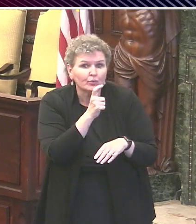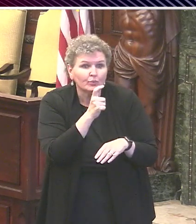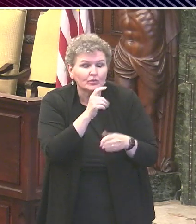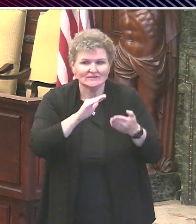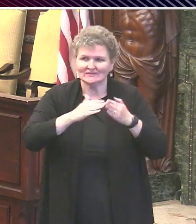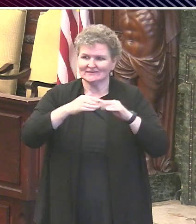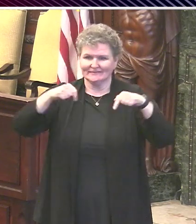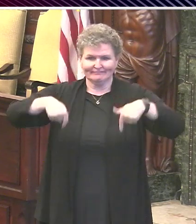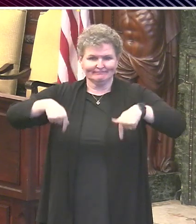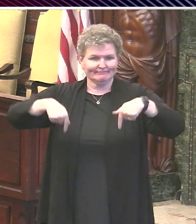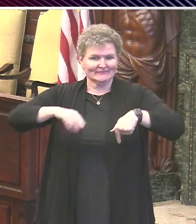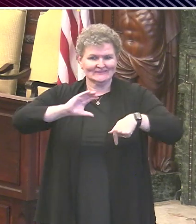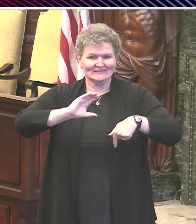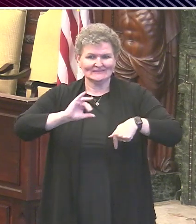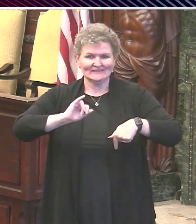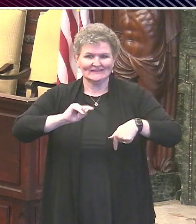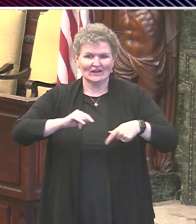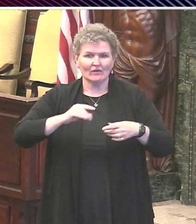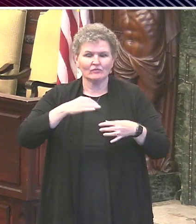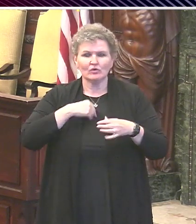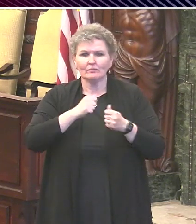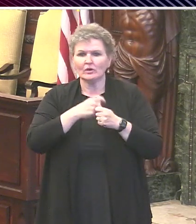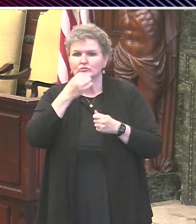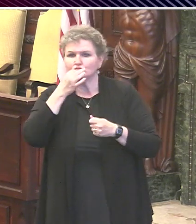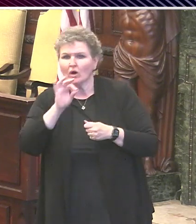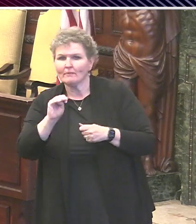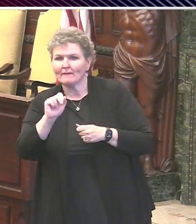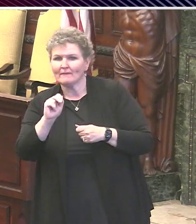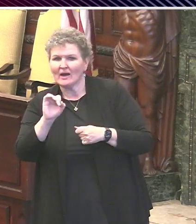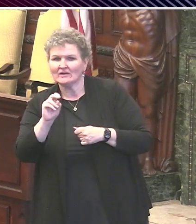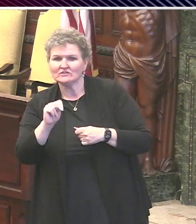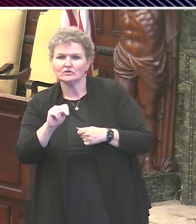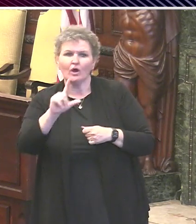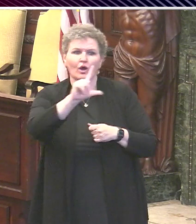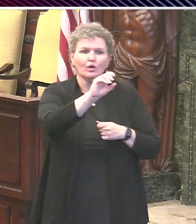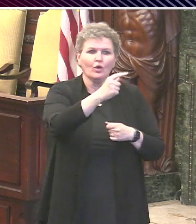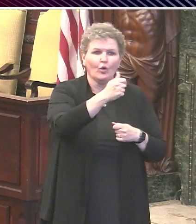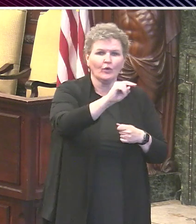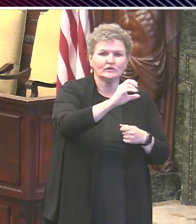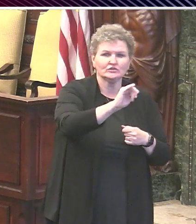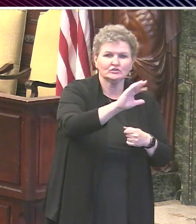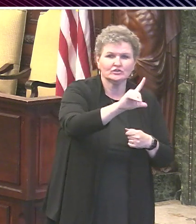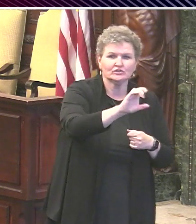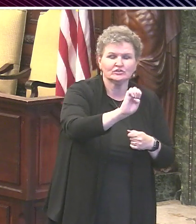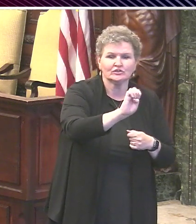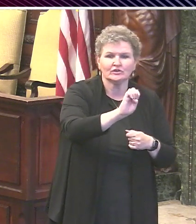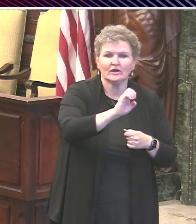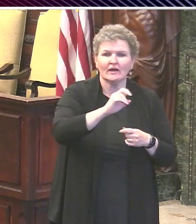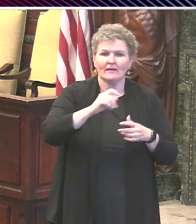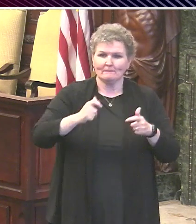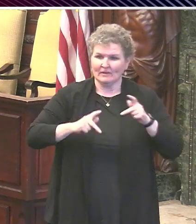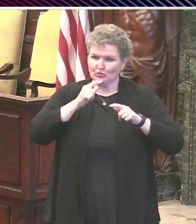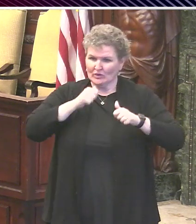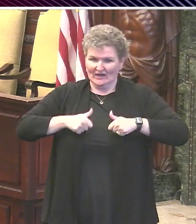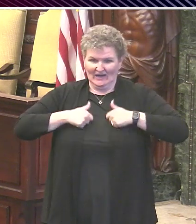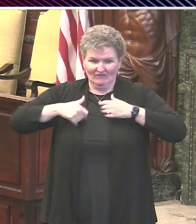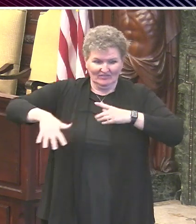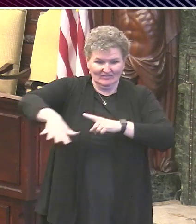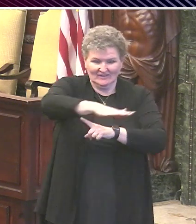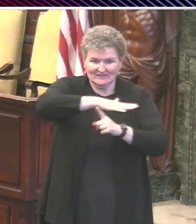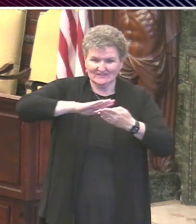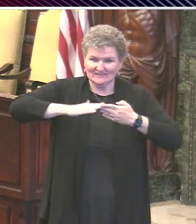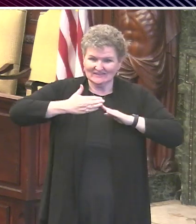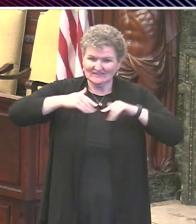in the neighborhoods in Strawberry Mansion and in Logan Circle are citizens of the city. And I have a responsibility to try to mediate